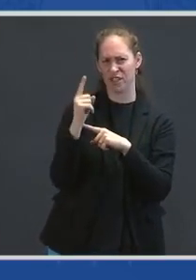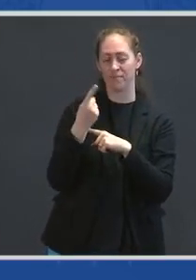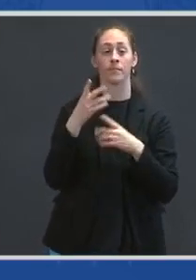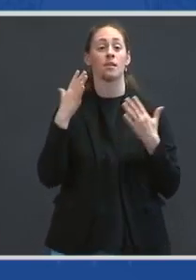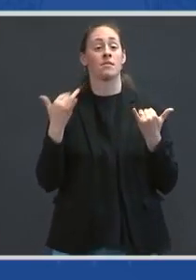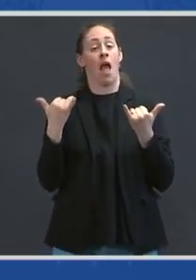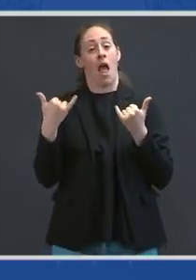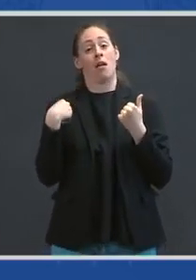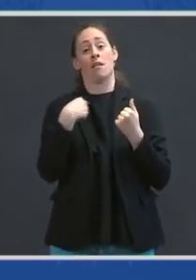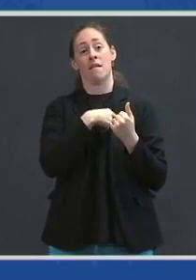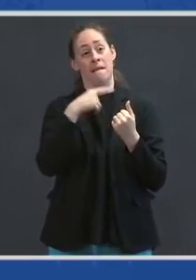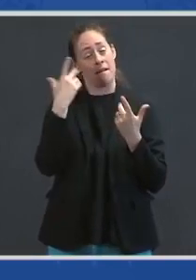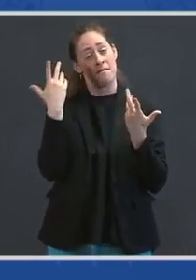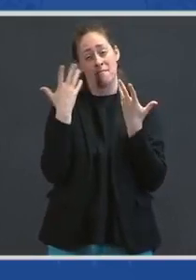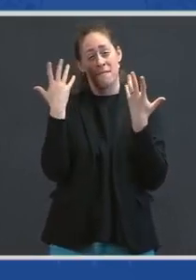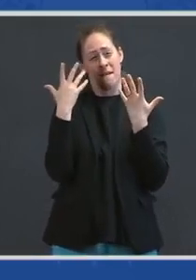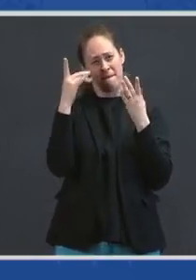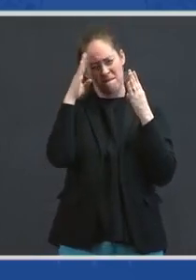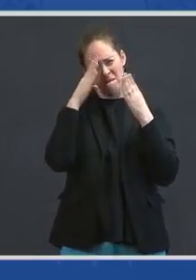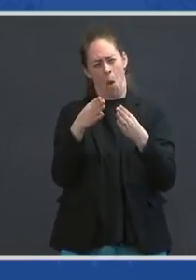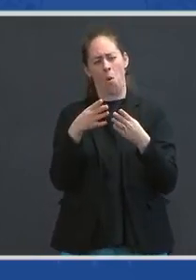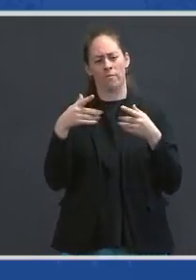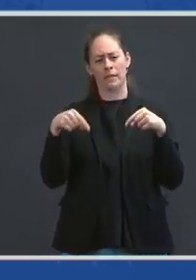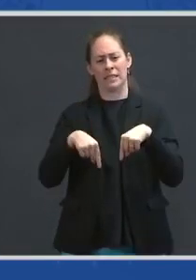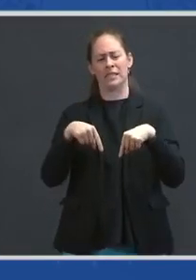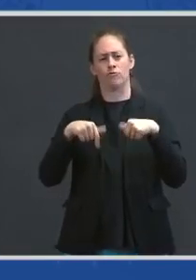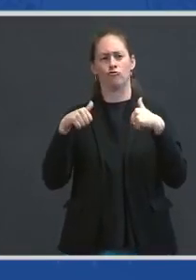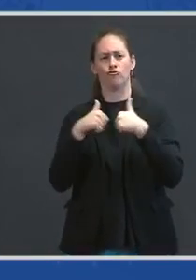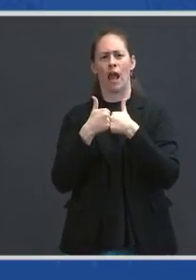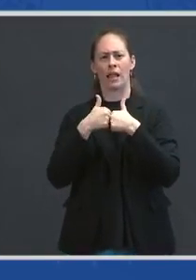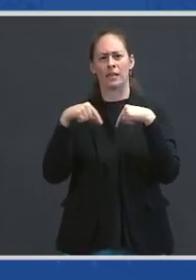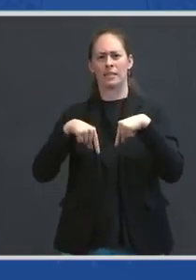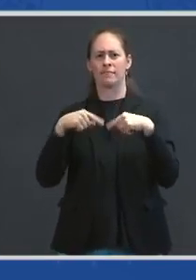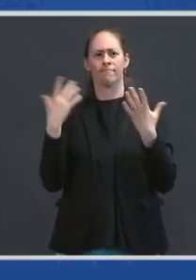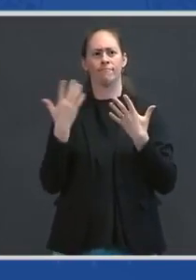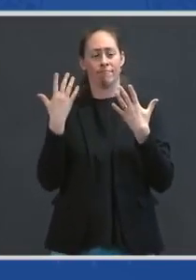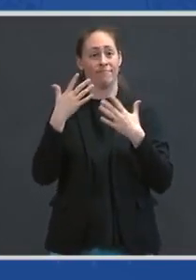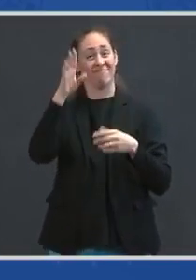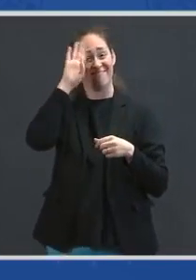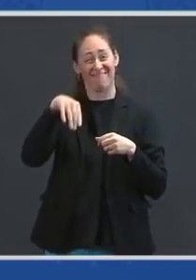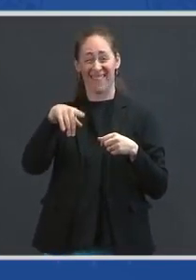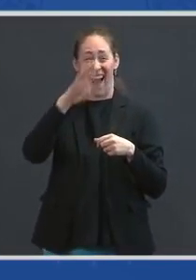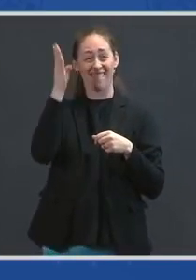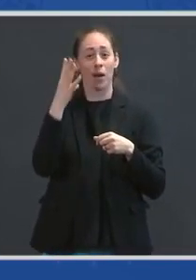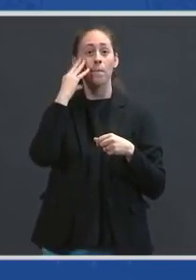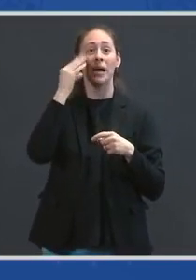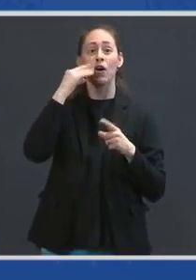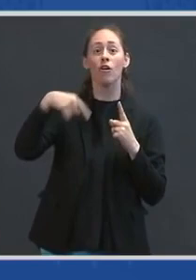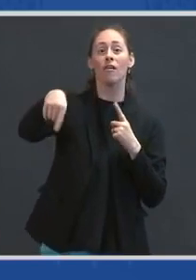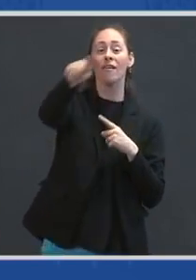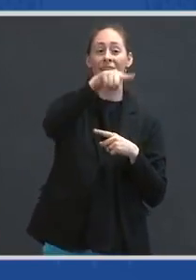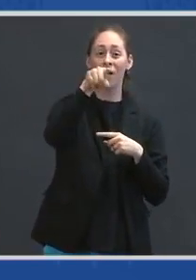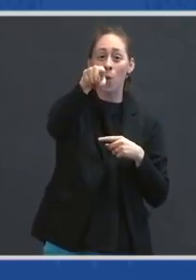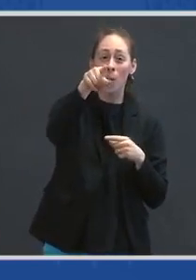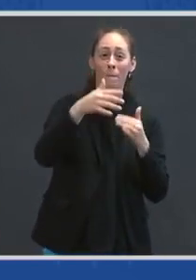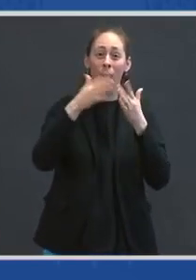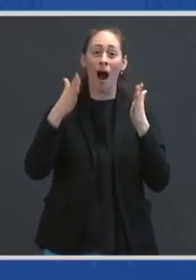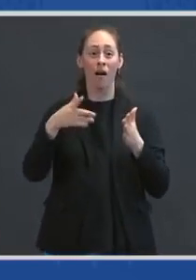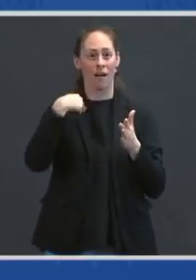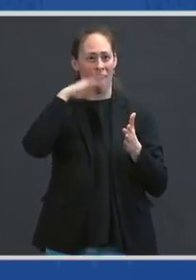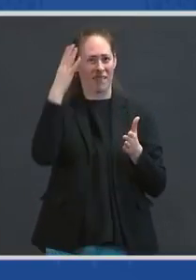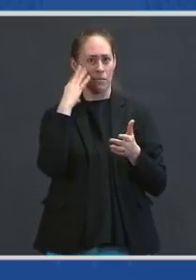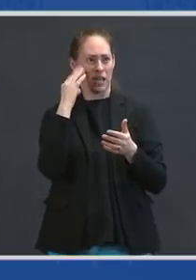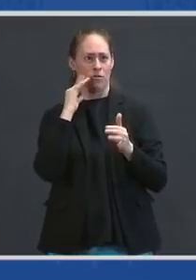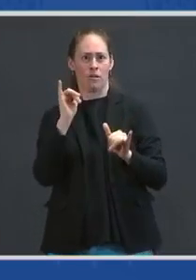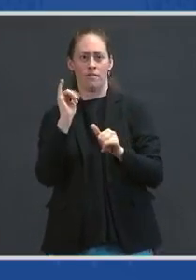greatest operational challenge this country has ever undertaken: administering shots in the arms of hundreds of millions of